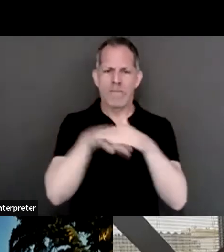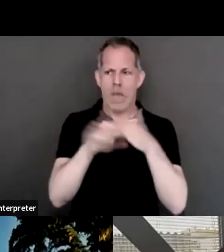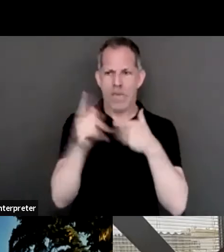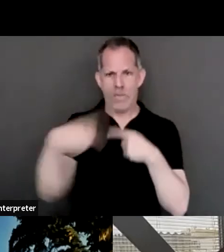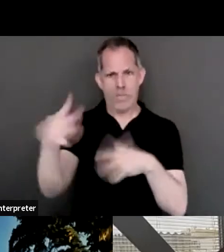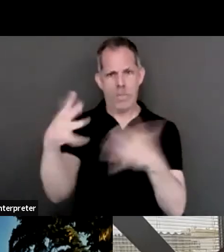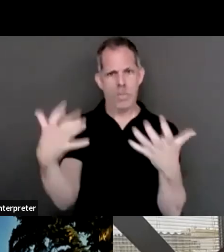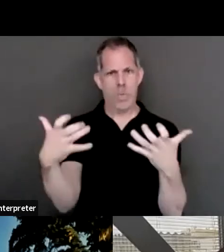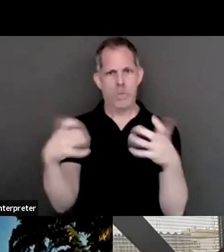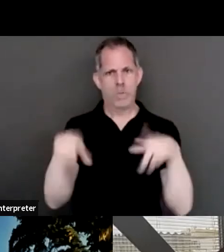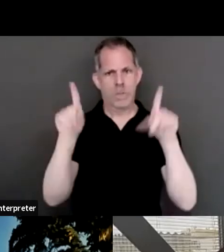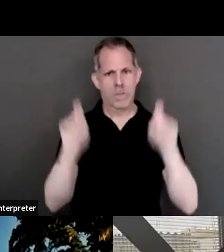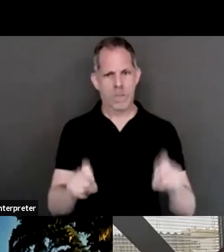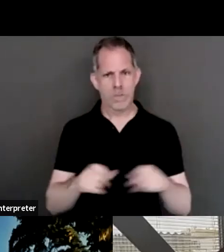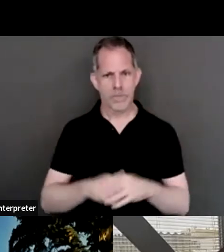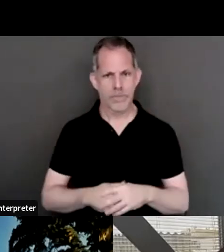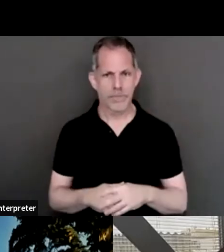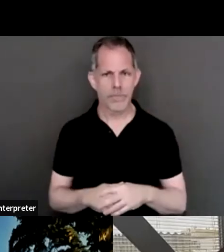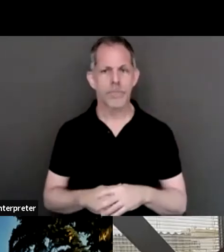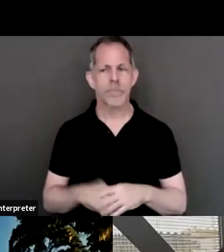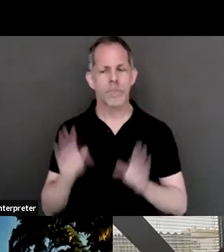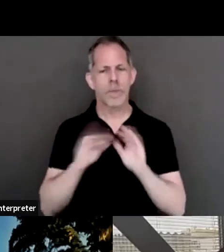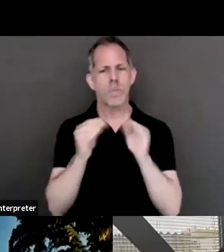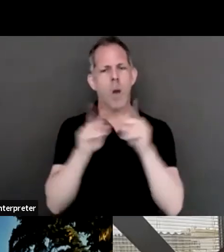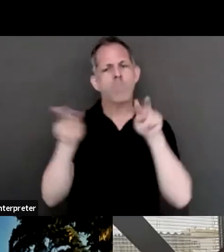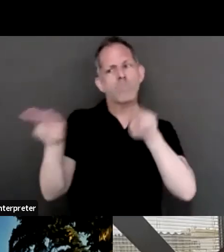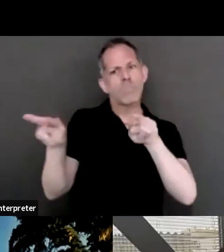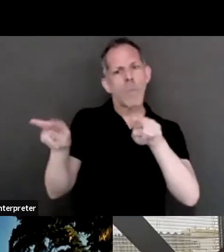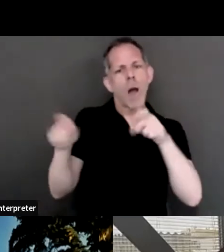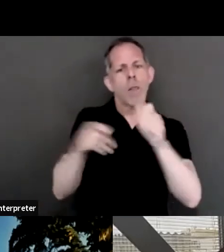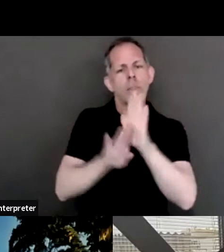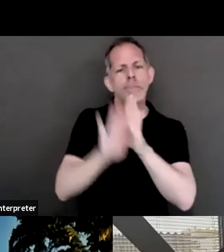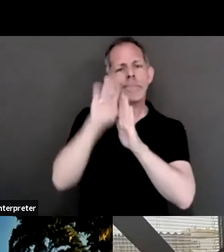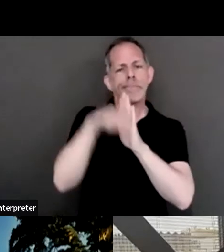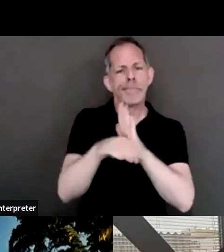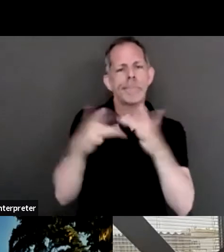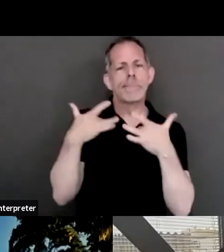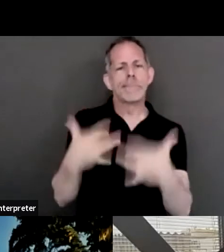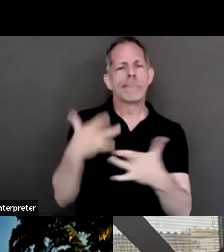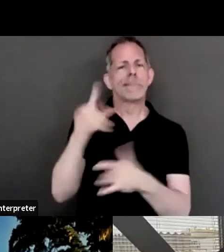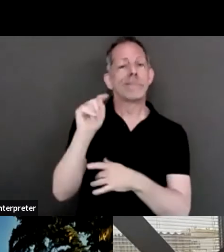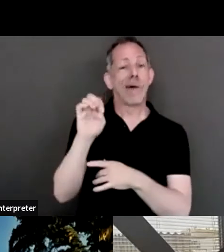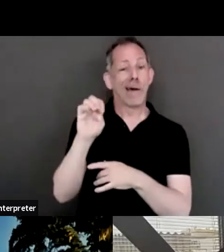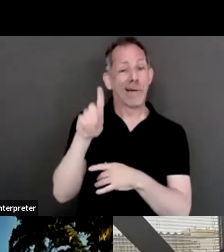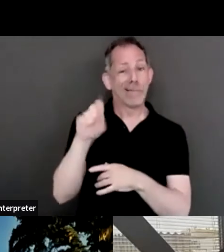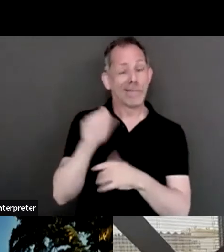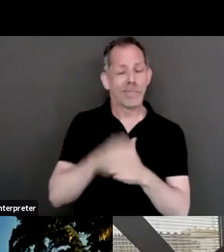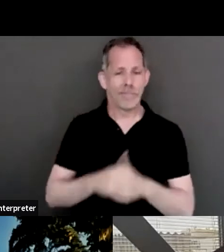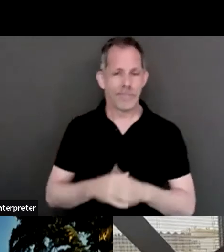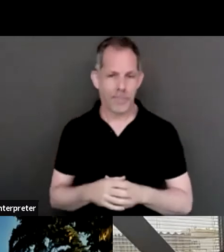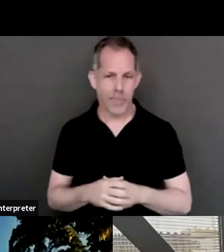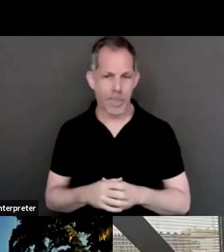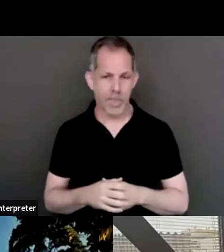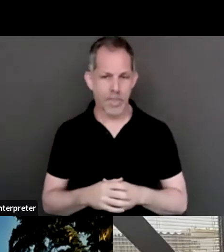for an epidemiologic tool to send a signal to us in the community that there's increased transmission.